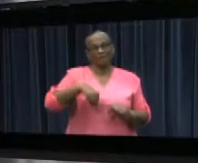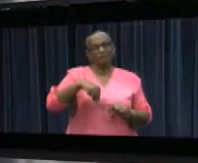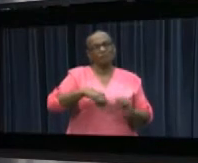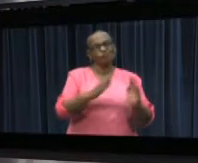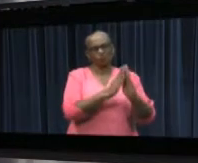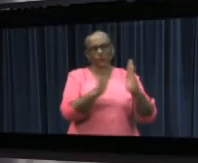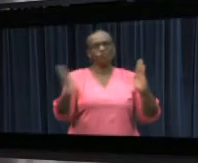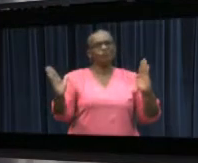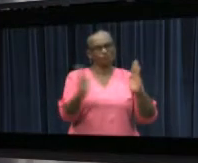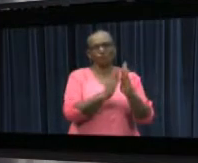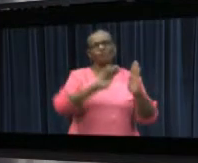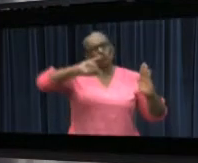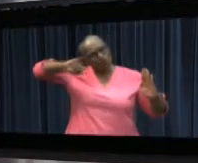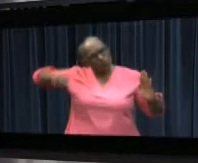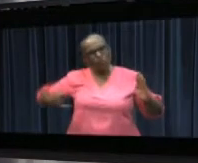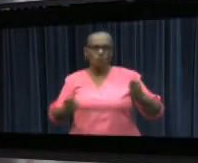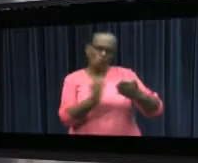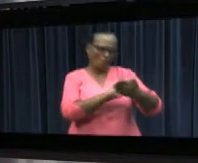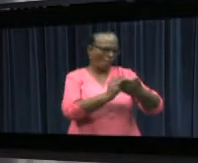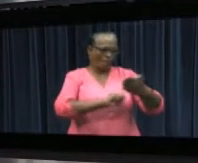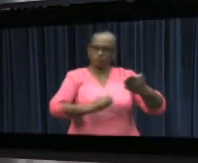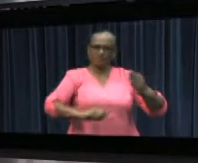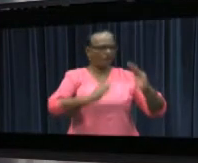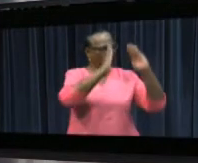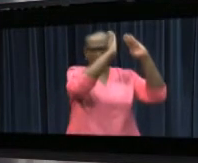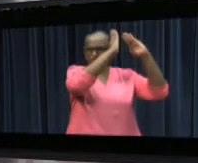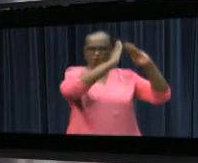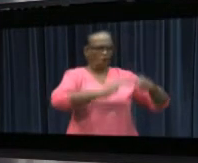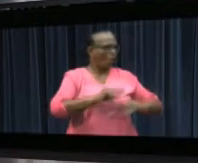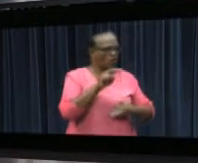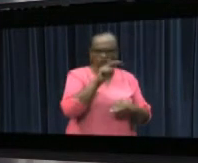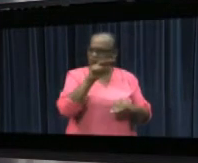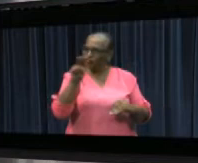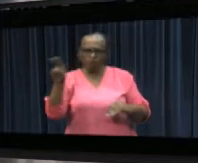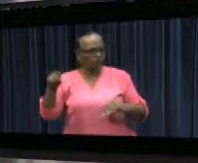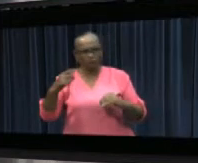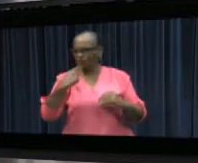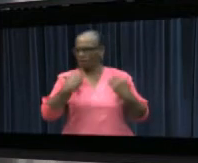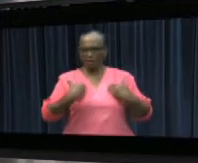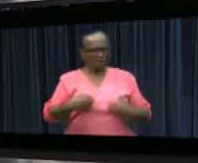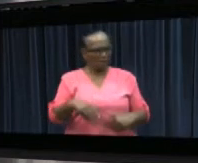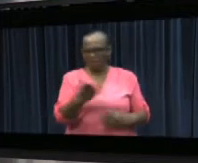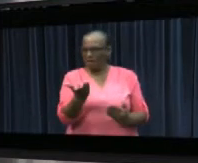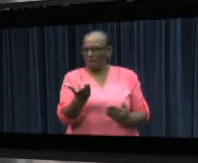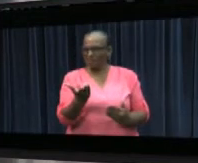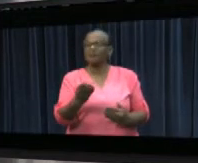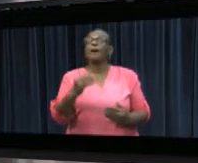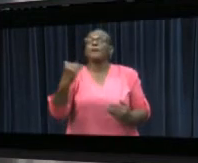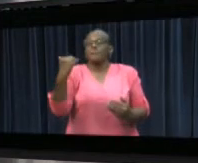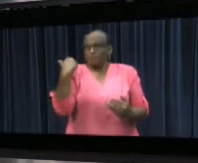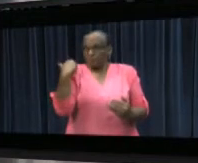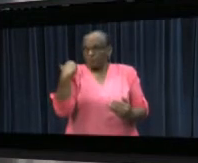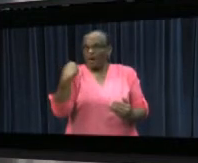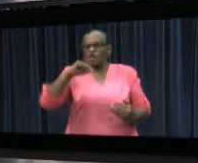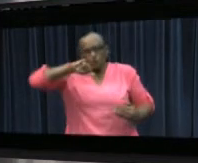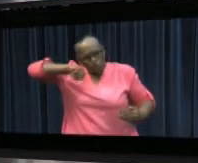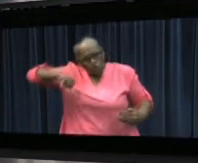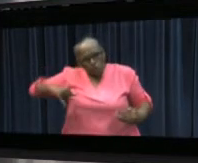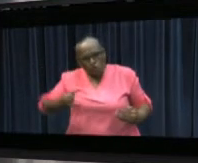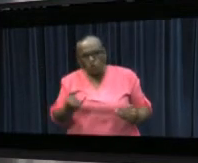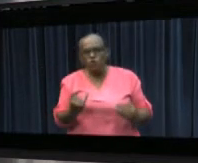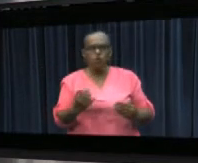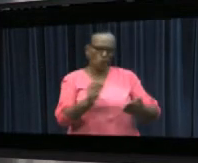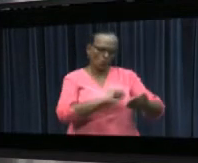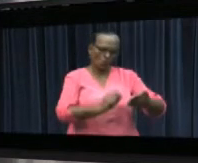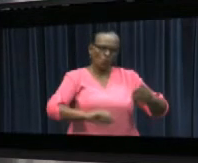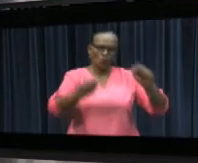item for today, there will be no re-registration for house seekers during this period. That will only happen when